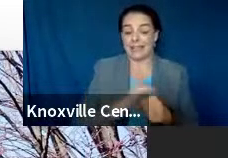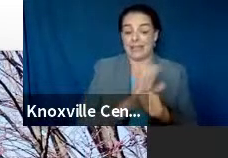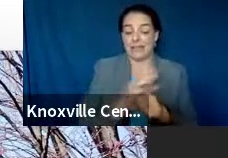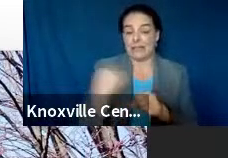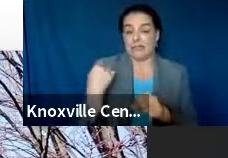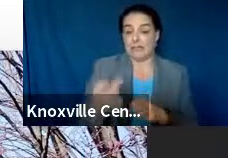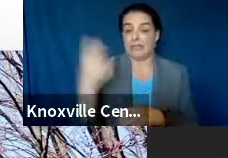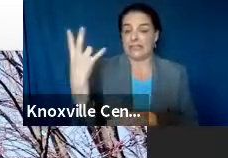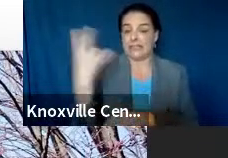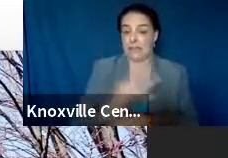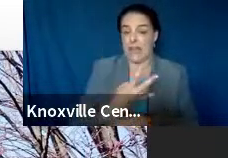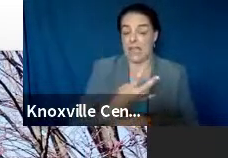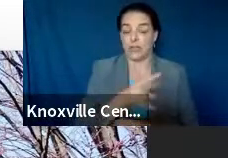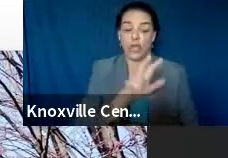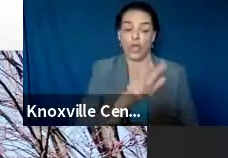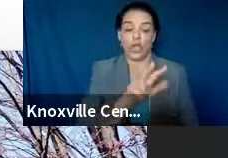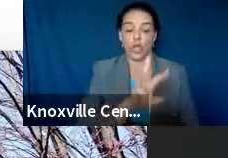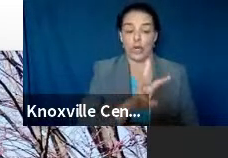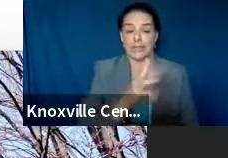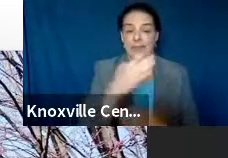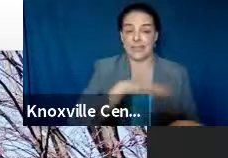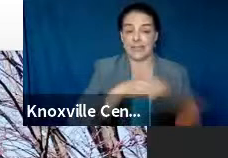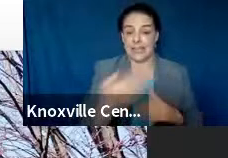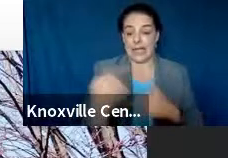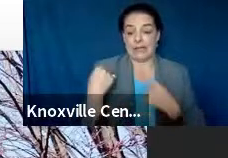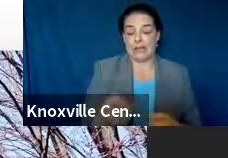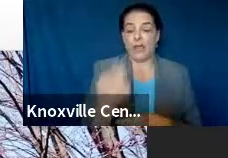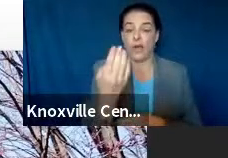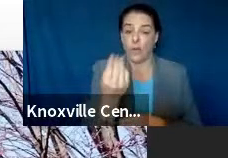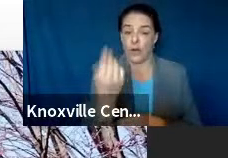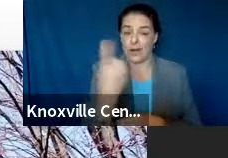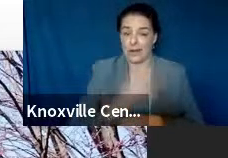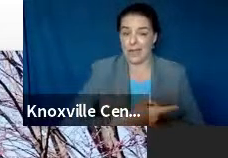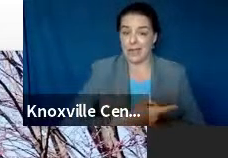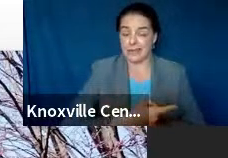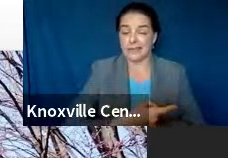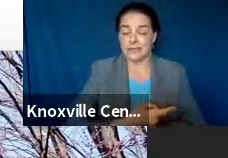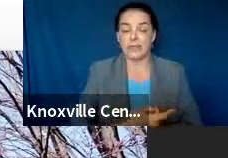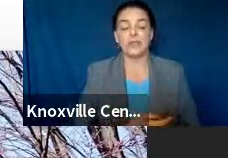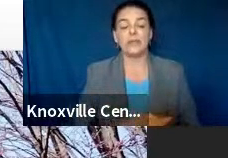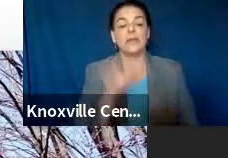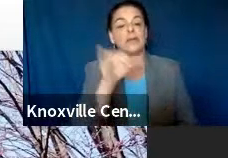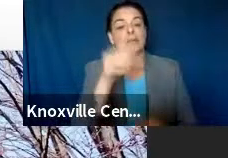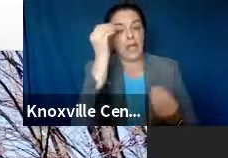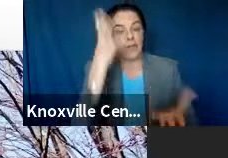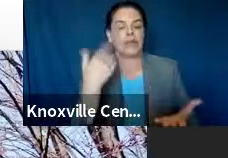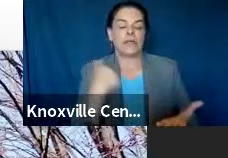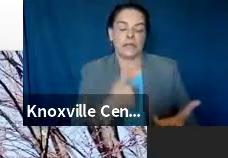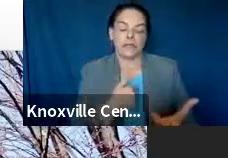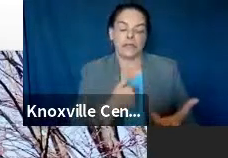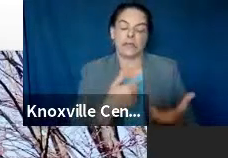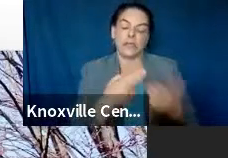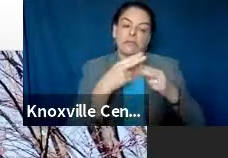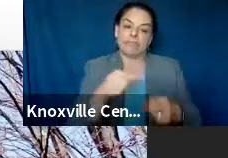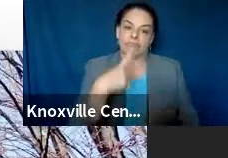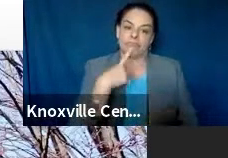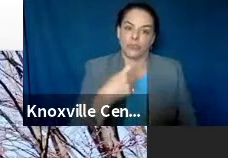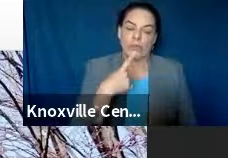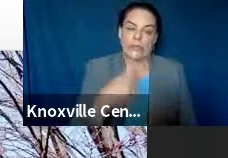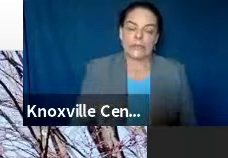7 days and 36 deaths in the last 14 days. This information leads us to represent this benchmark as